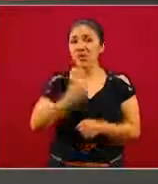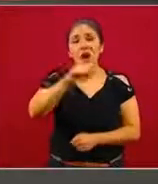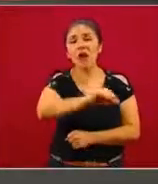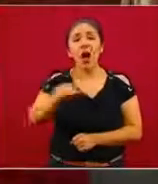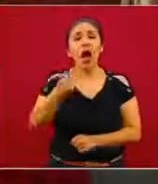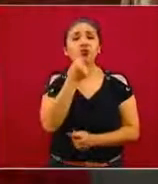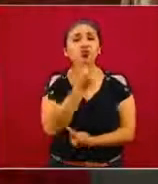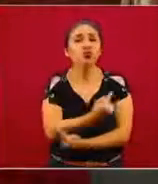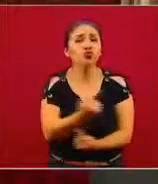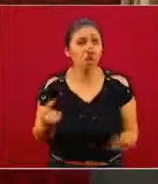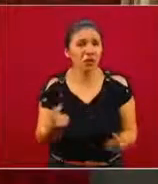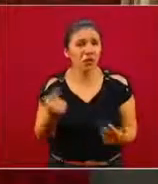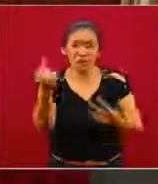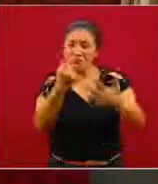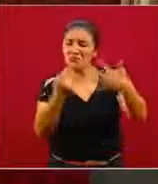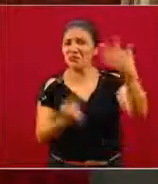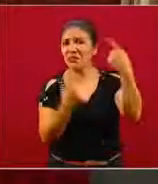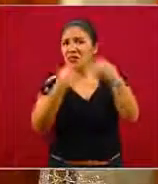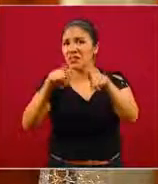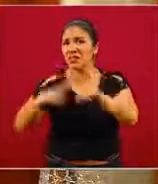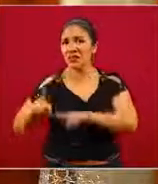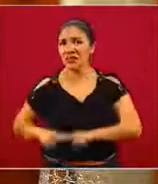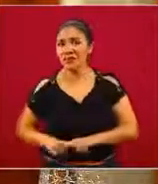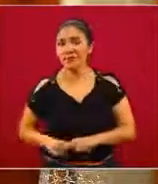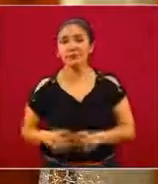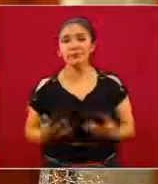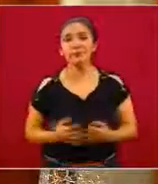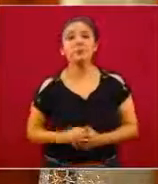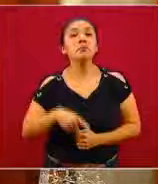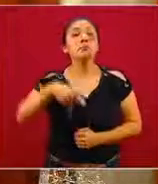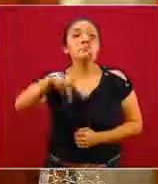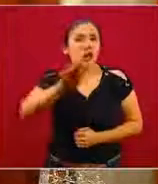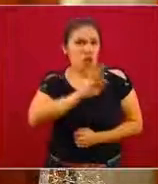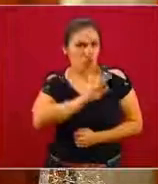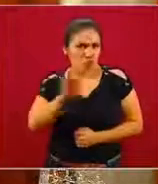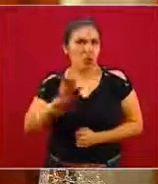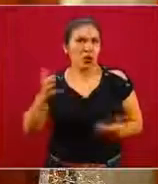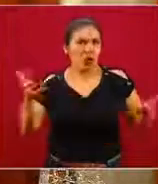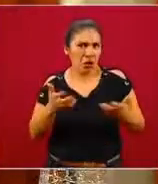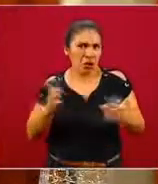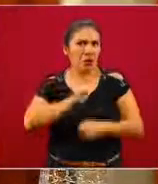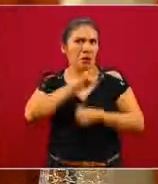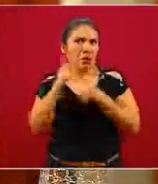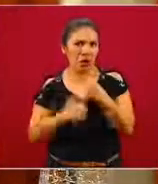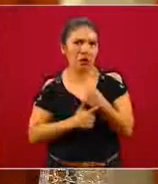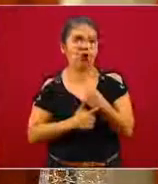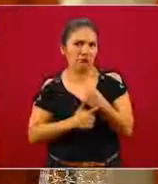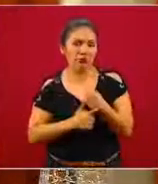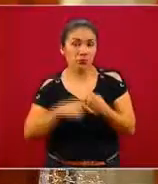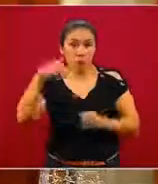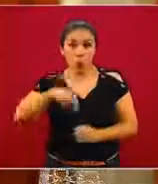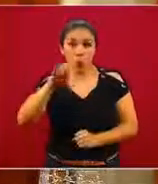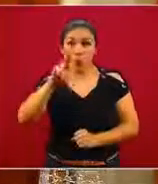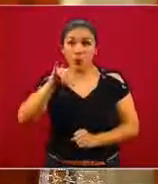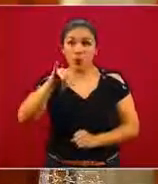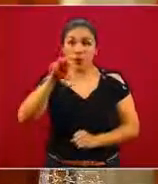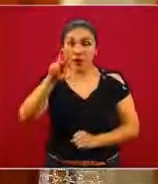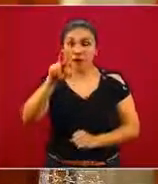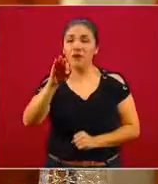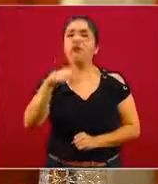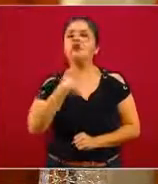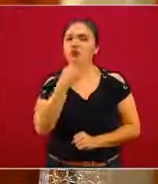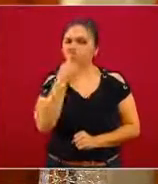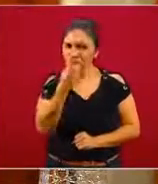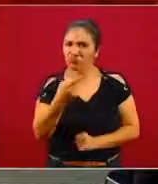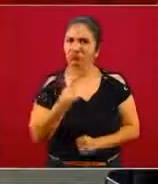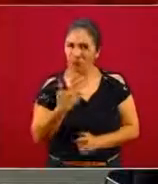So COVID does affect children in many ways, but we can do a lot about it. And so